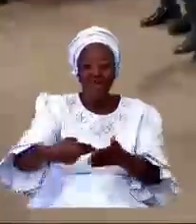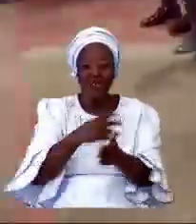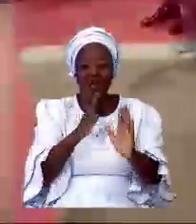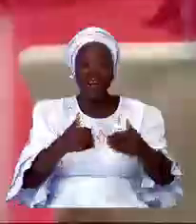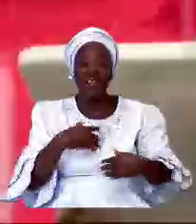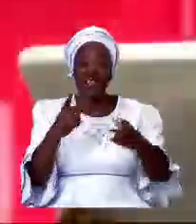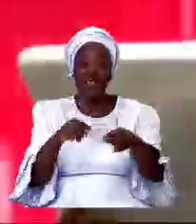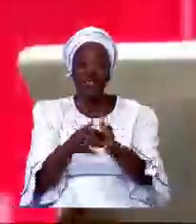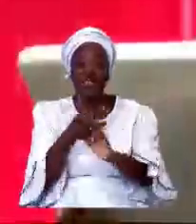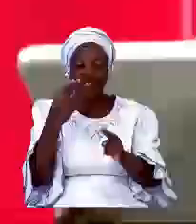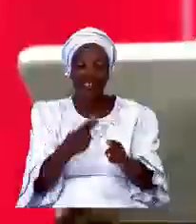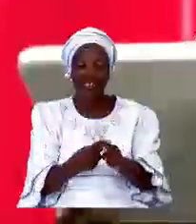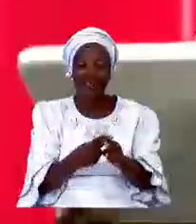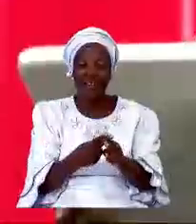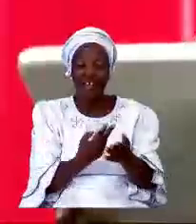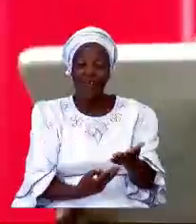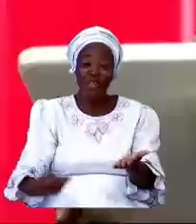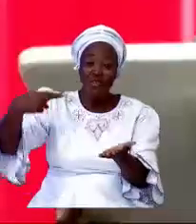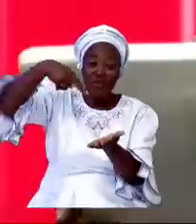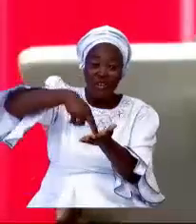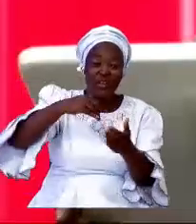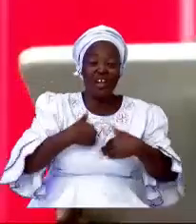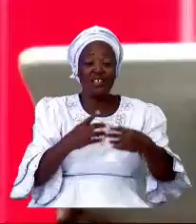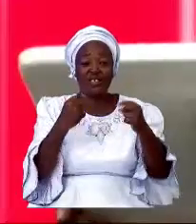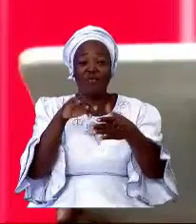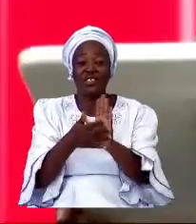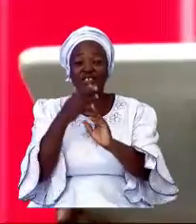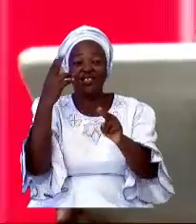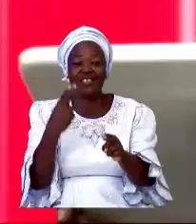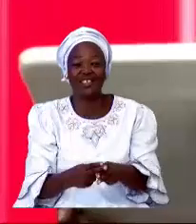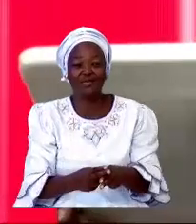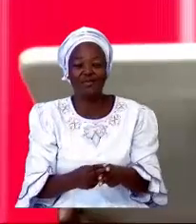Restoration has come. Renewal has come.